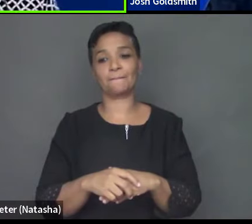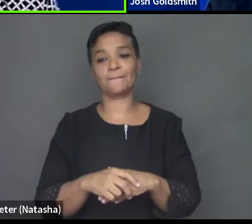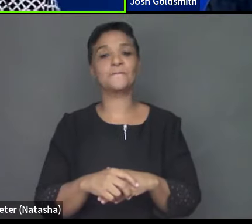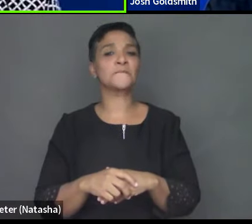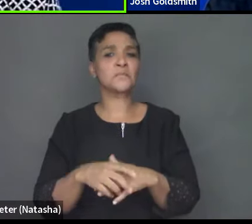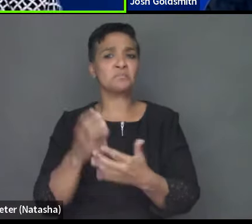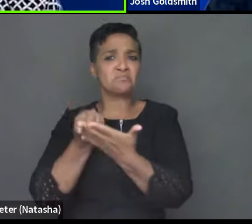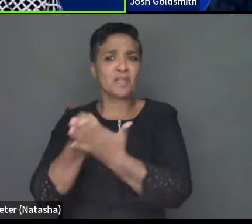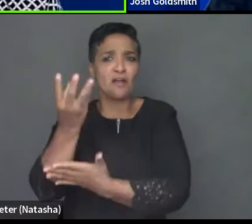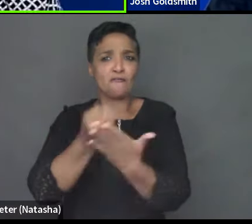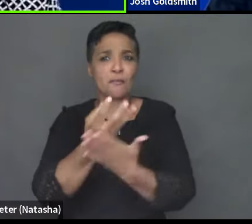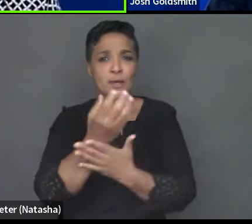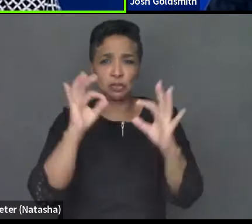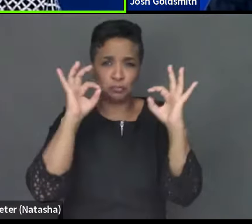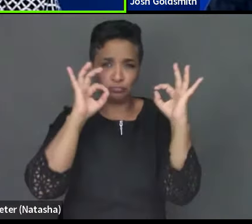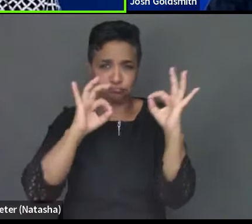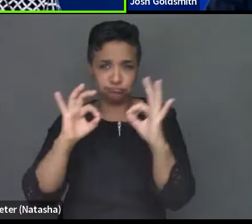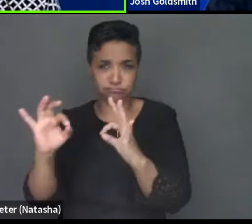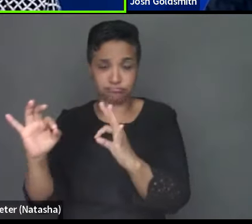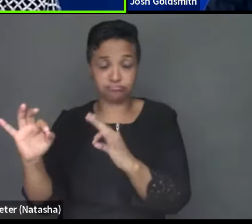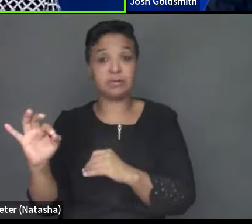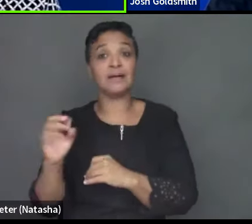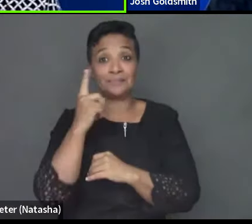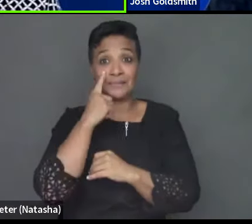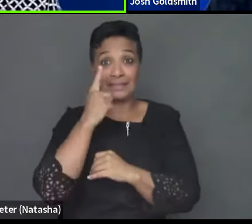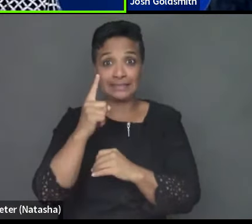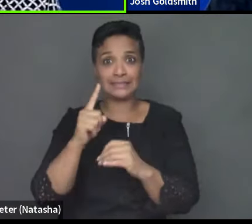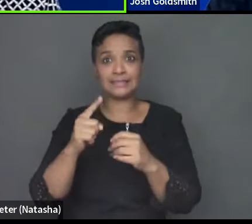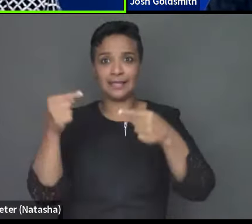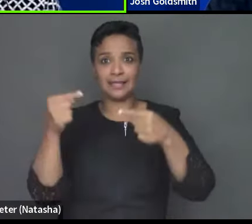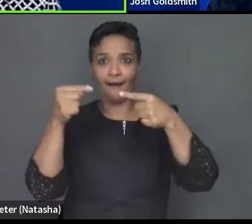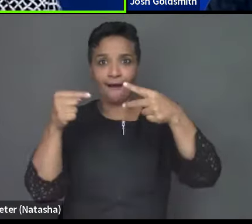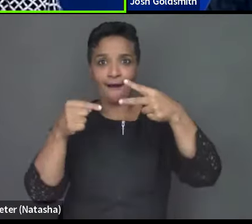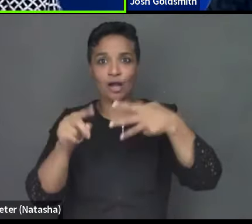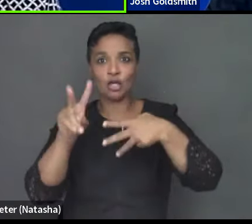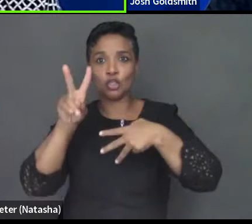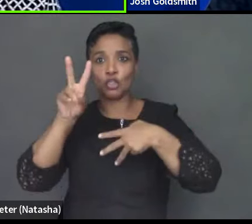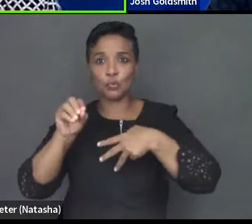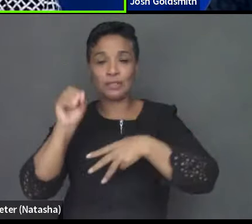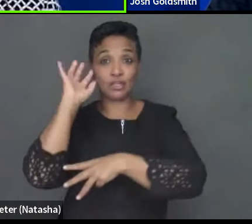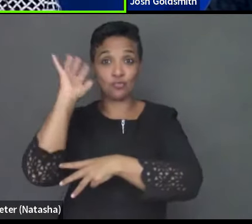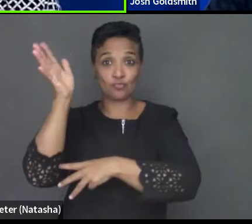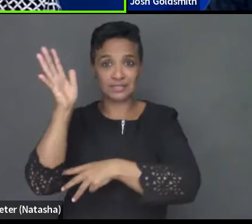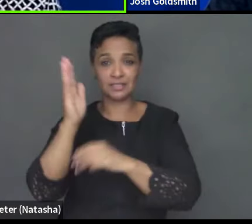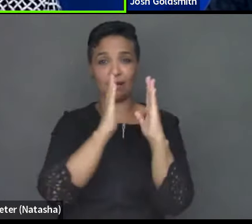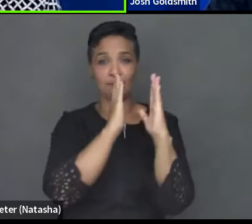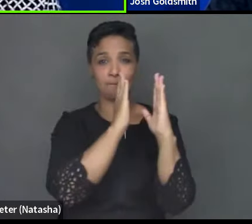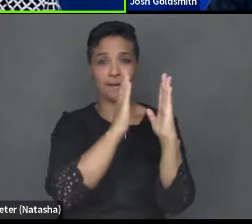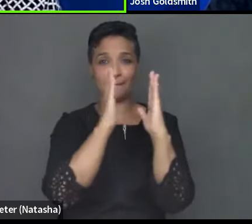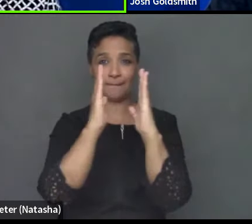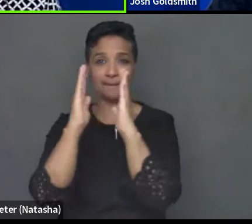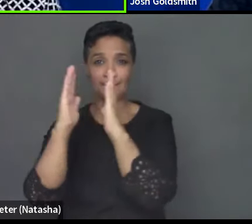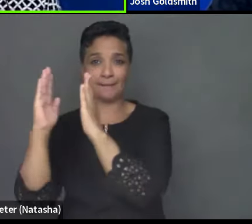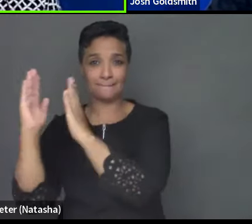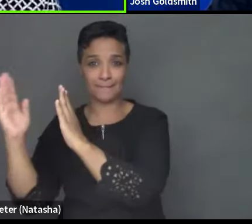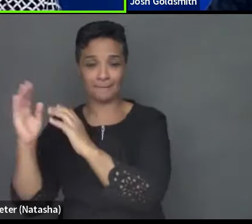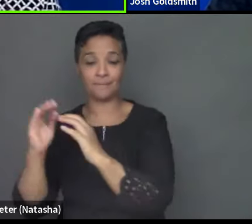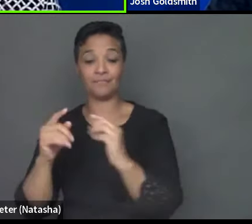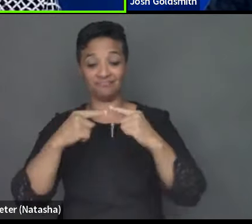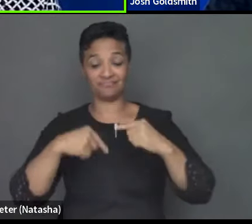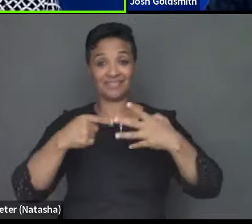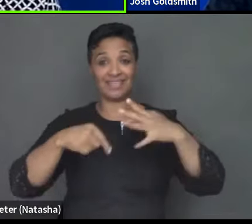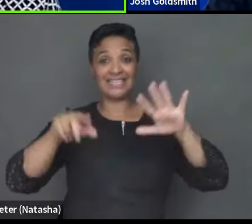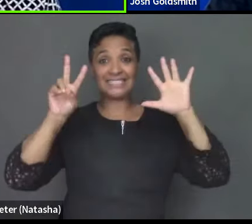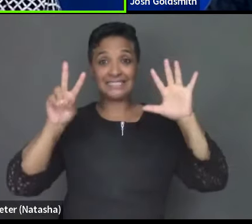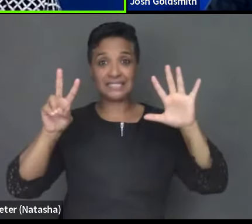information going on, if you went to all 20 presentations, 3 panels, and 7 live sessions this week, I don't